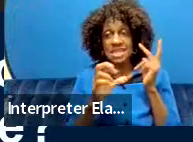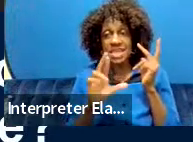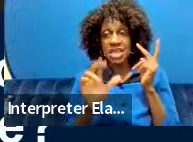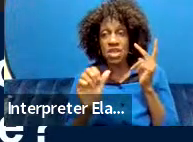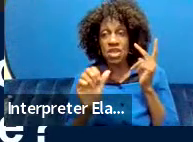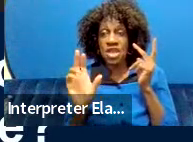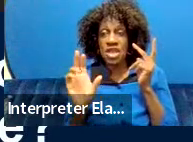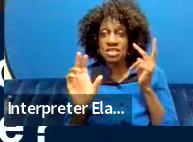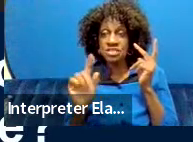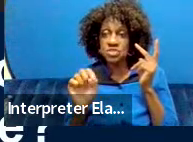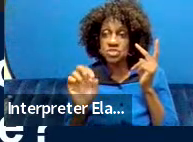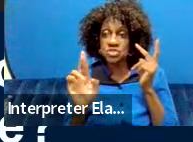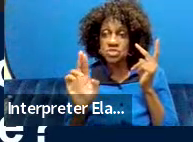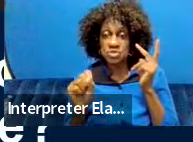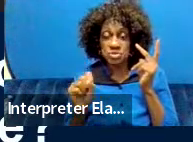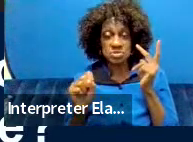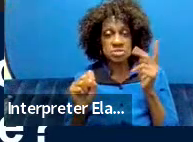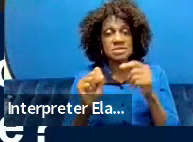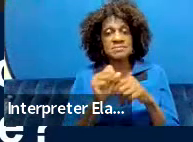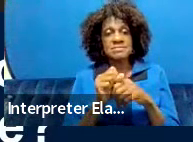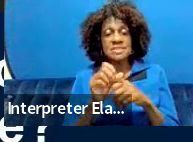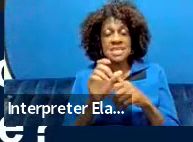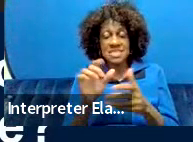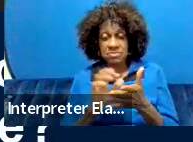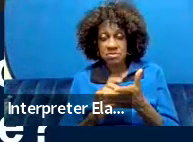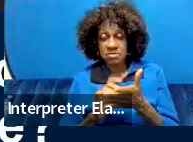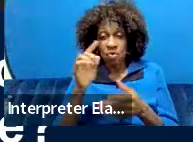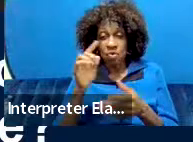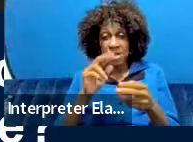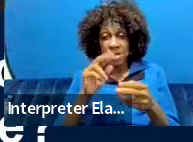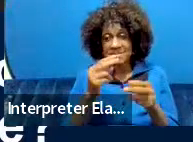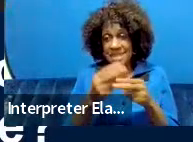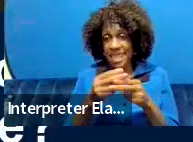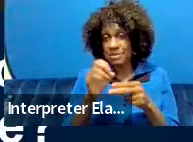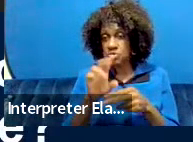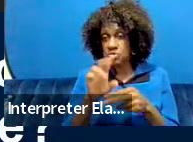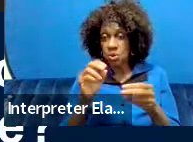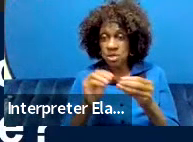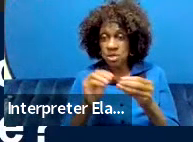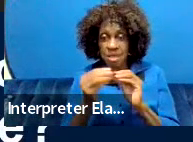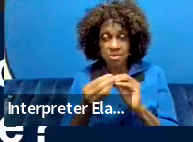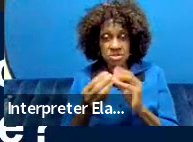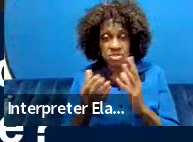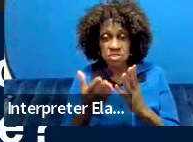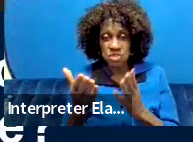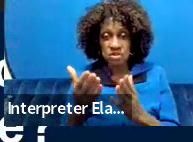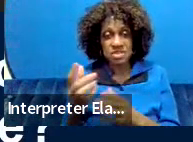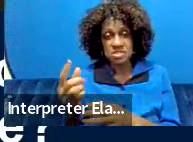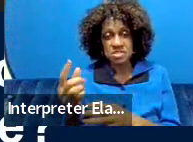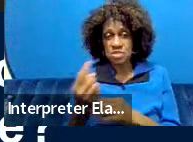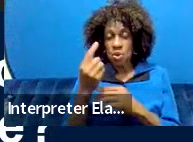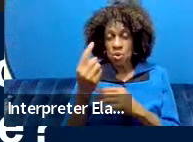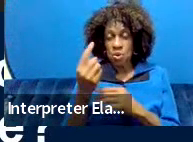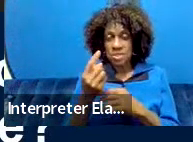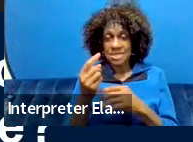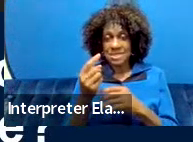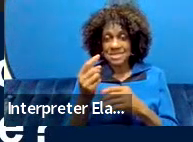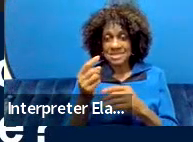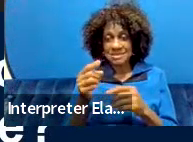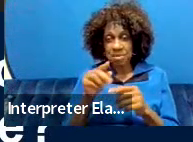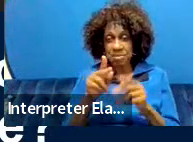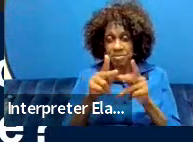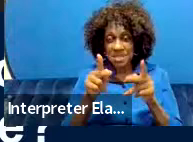Tactile requirements apply to names or numbers that serve as the main or only designation of a room